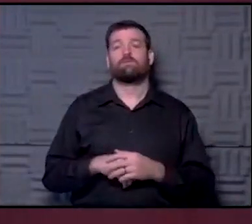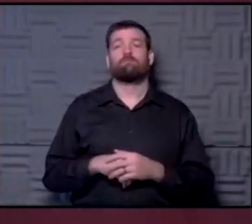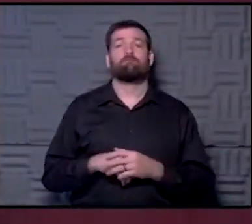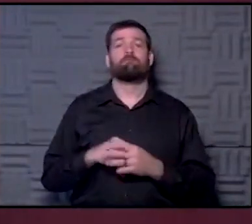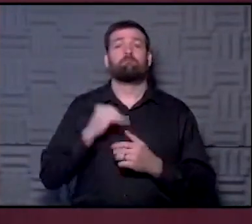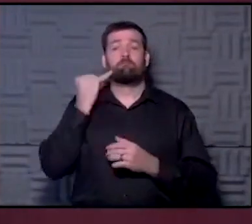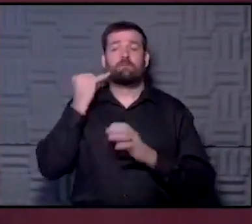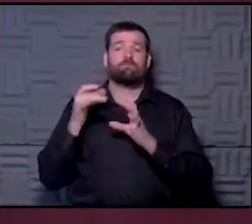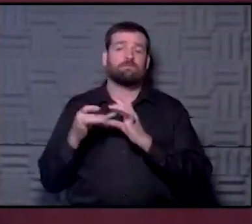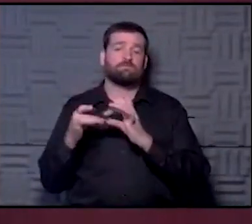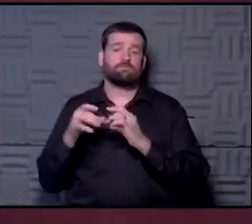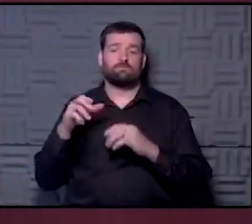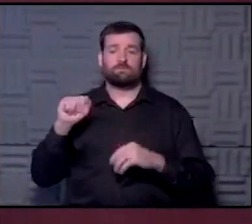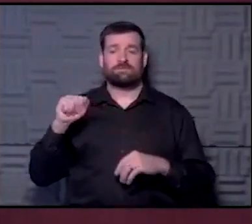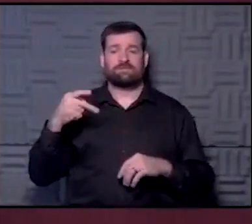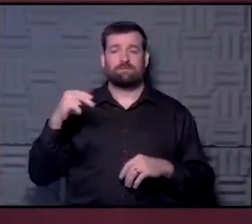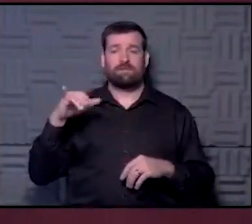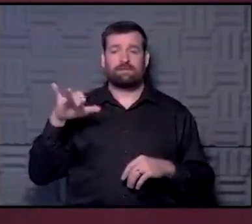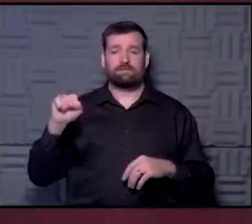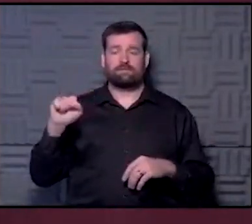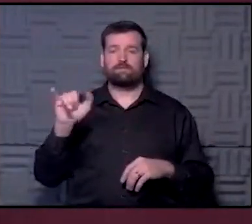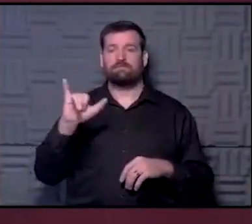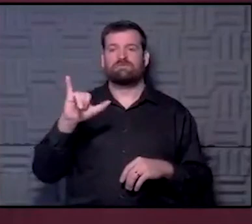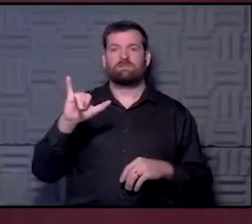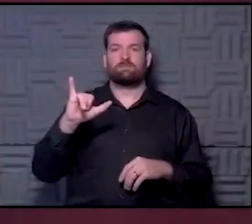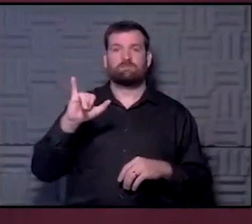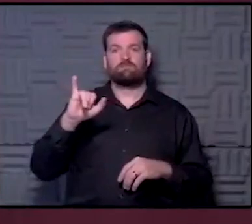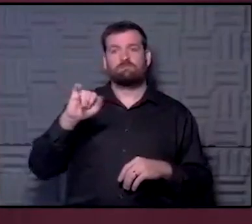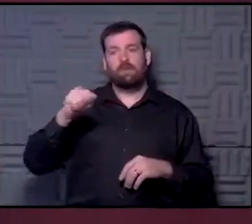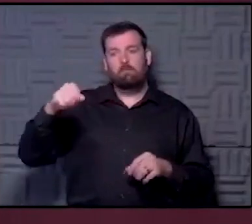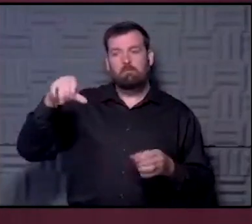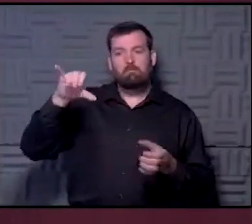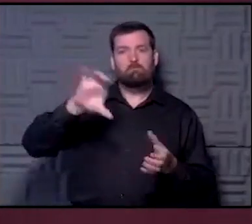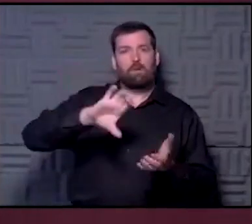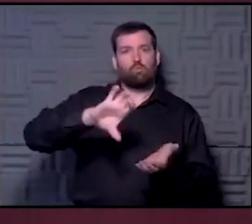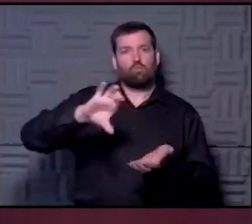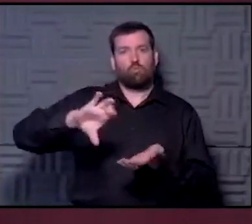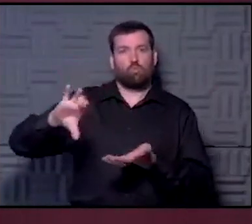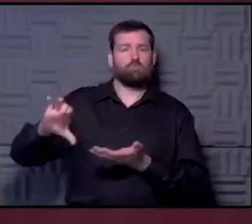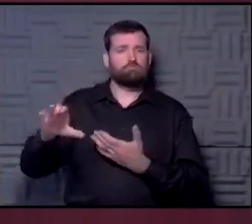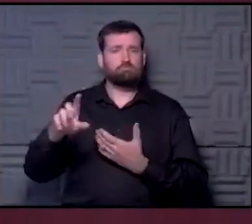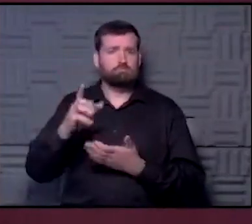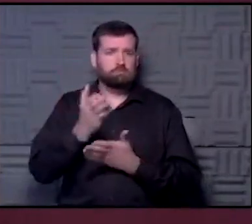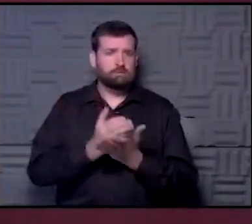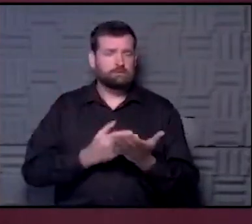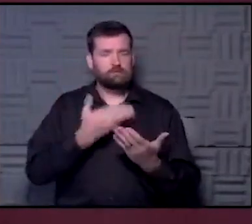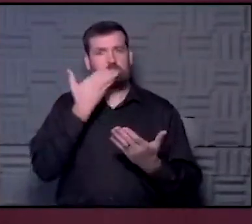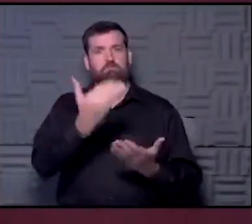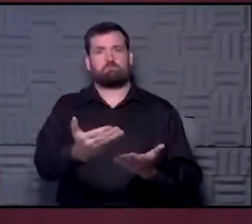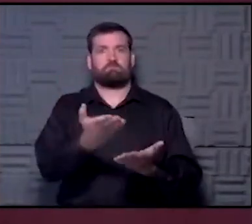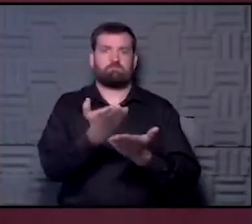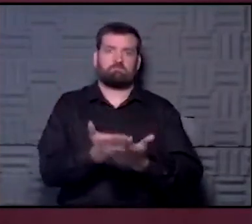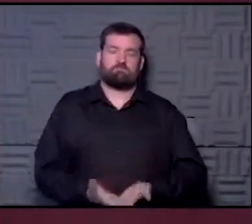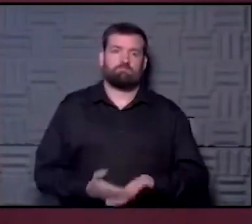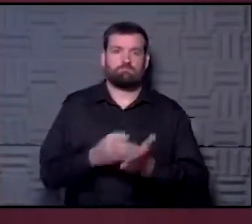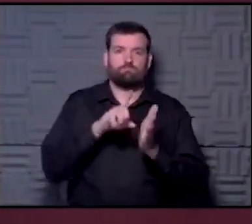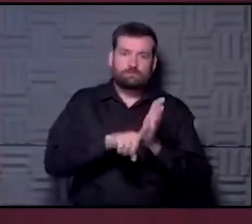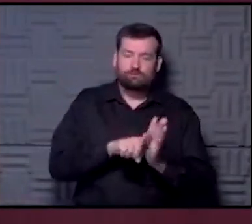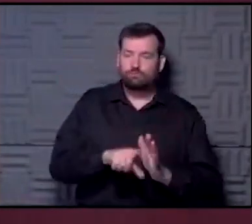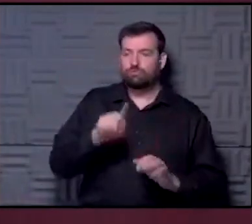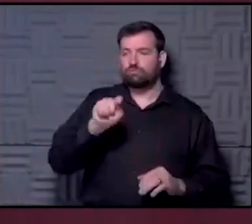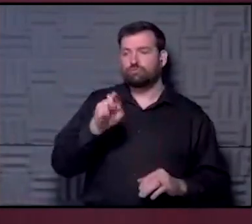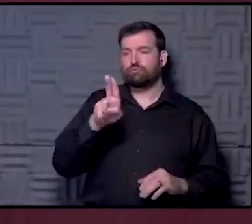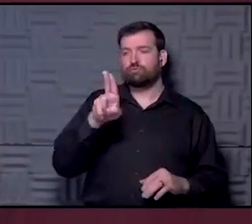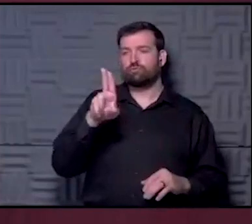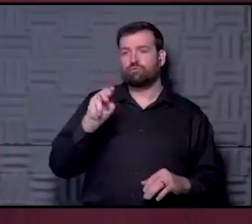If you're talking like spices in like powder form and stuff, I mean, there's definitely some promising research in certain things. I mean, turmeric is a very common